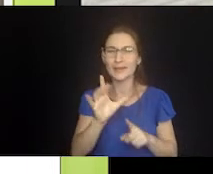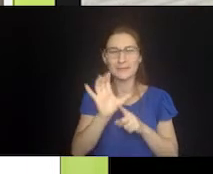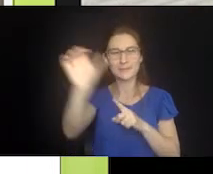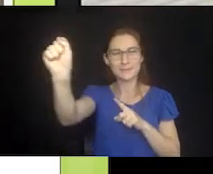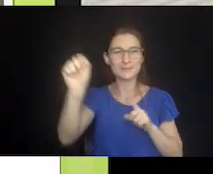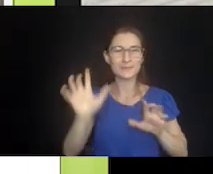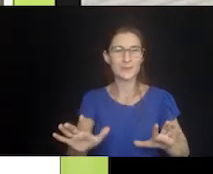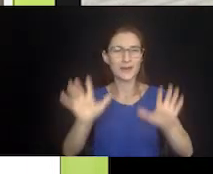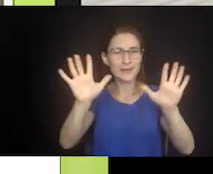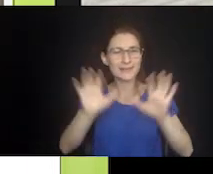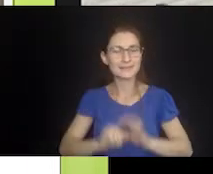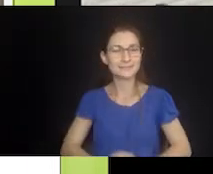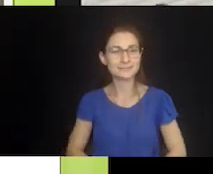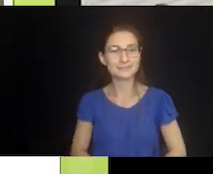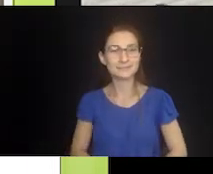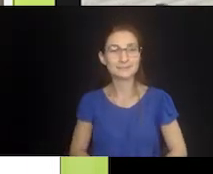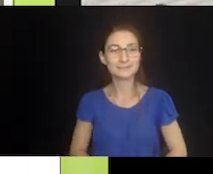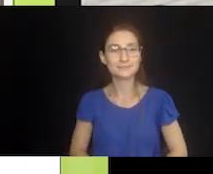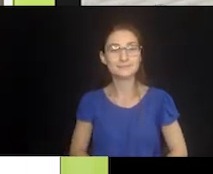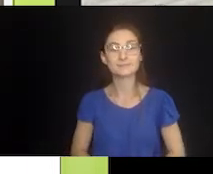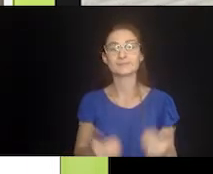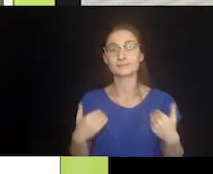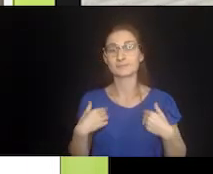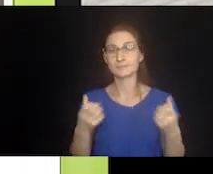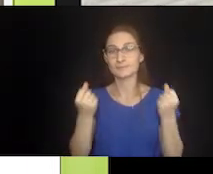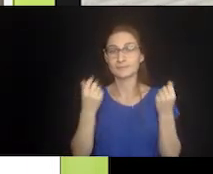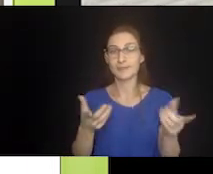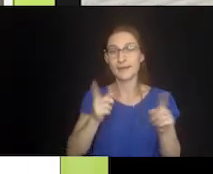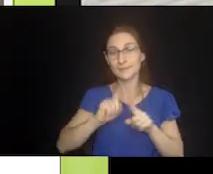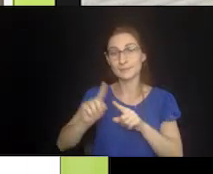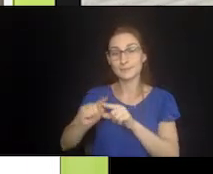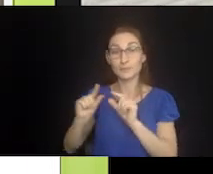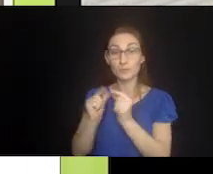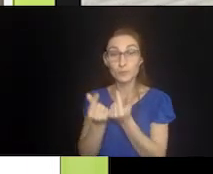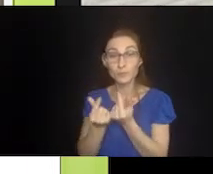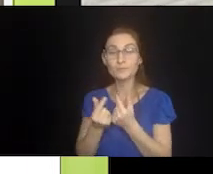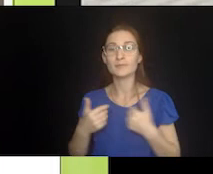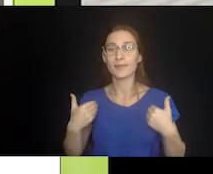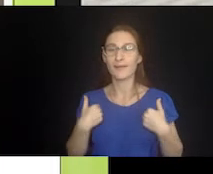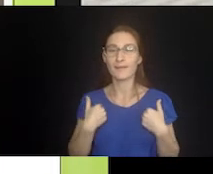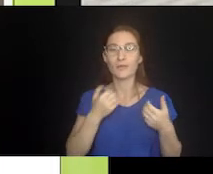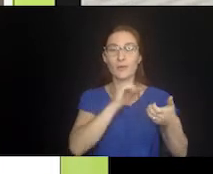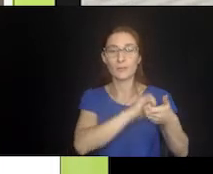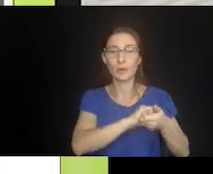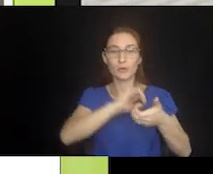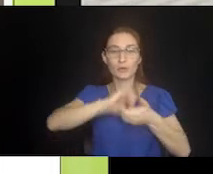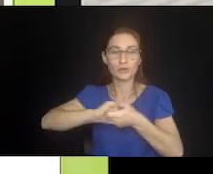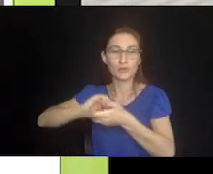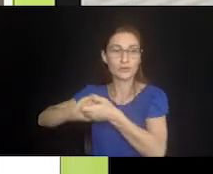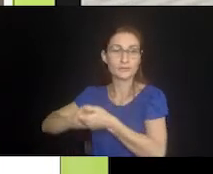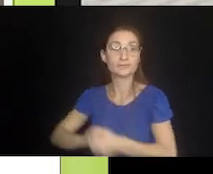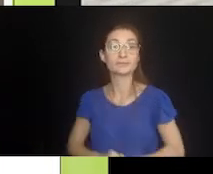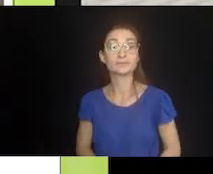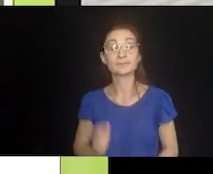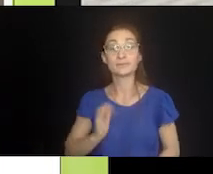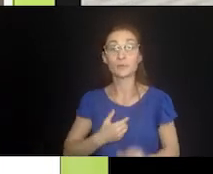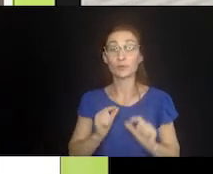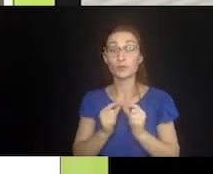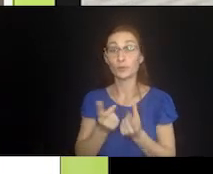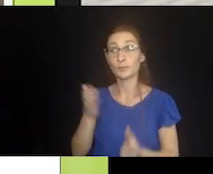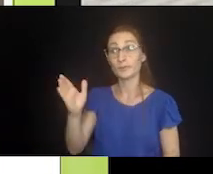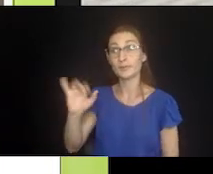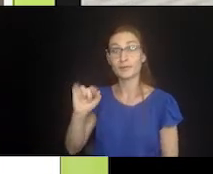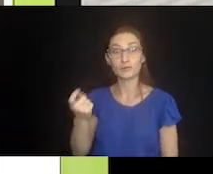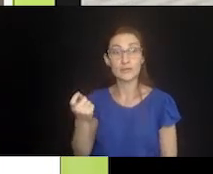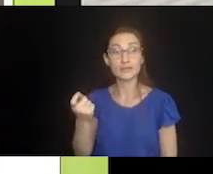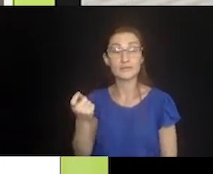was great. And so we have several different groups with several different partnerships.